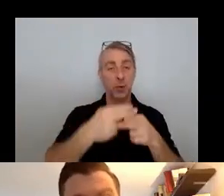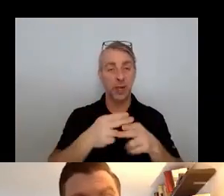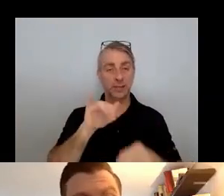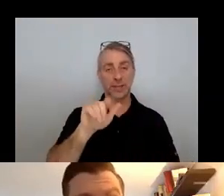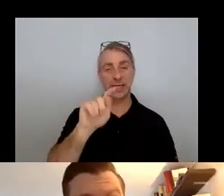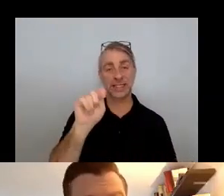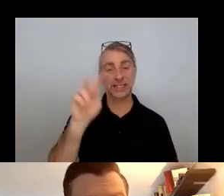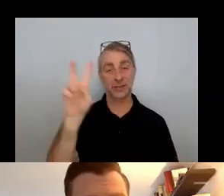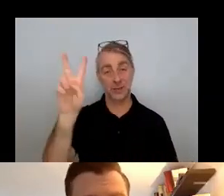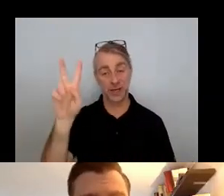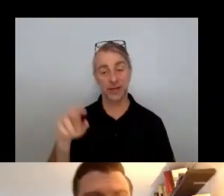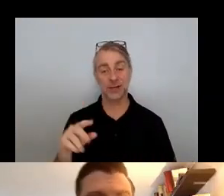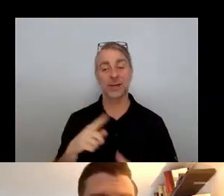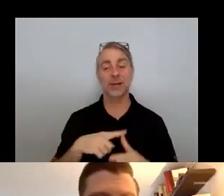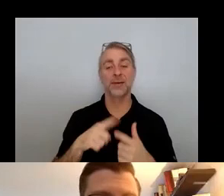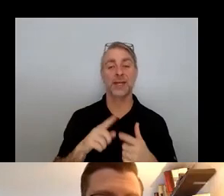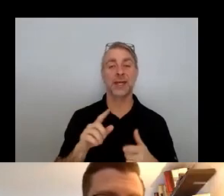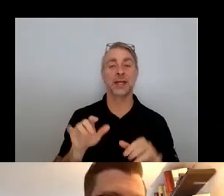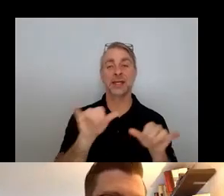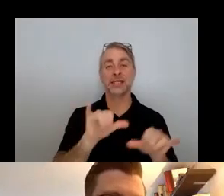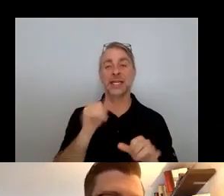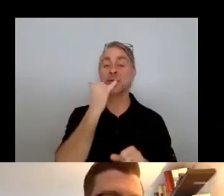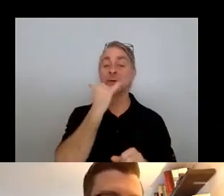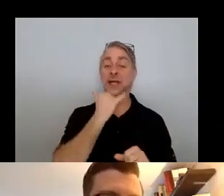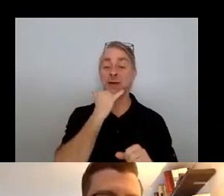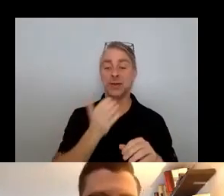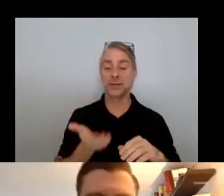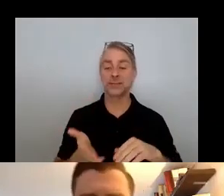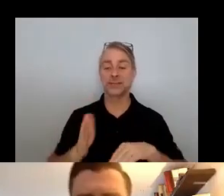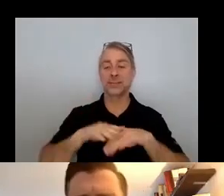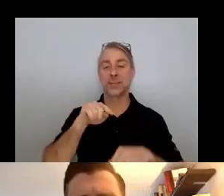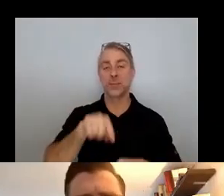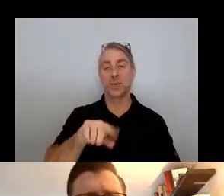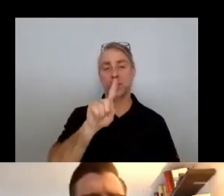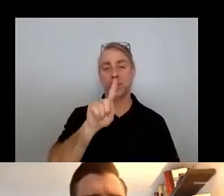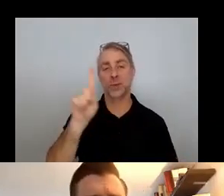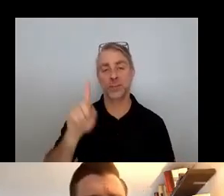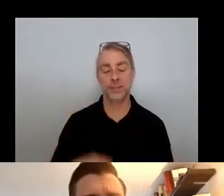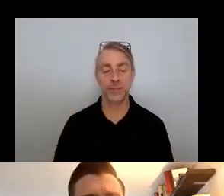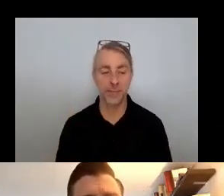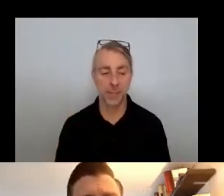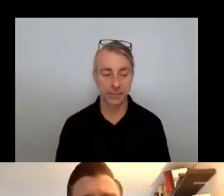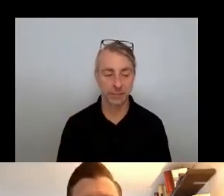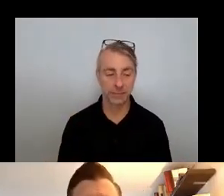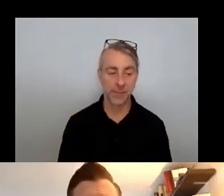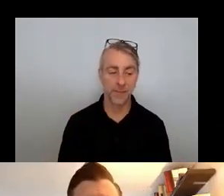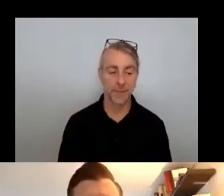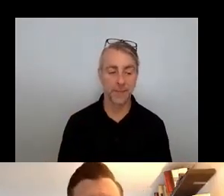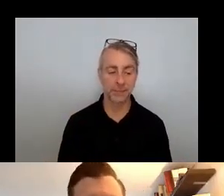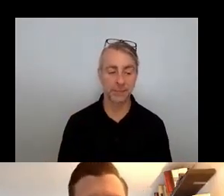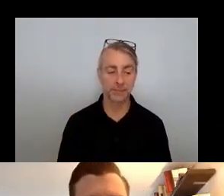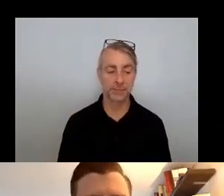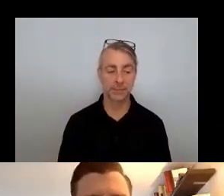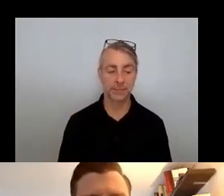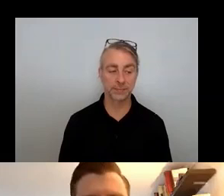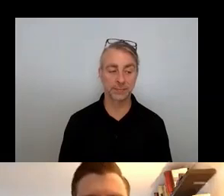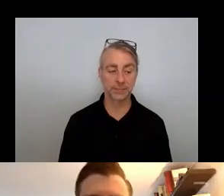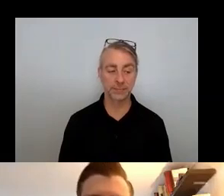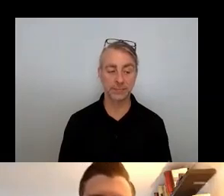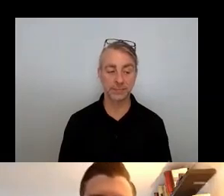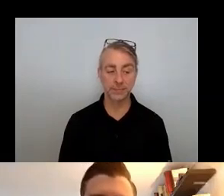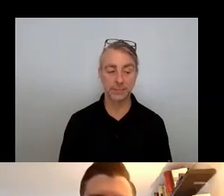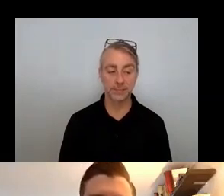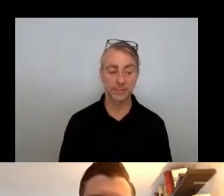average standard error goes up to about 0.11. So if nothing else, if you find